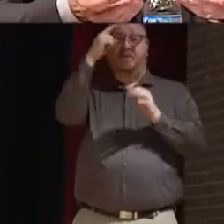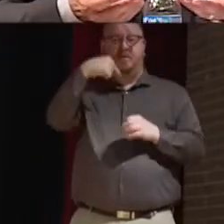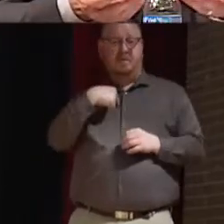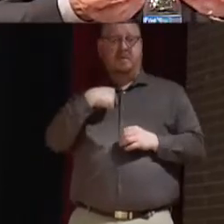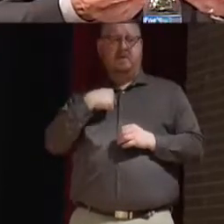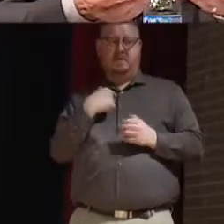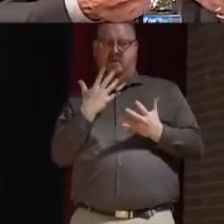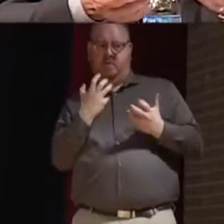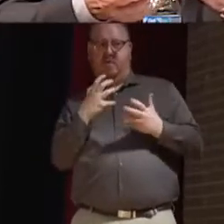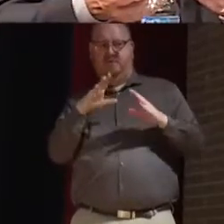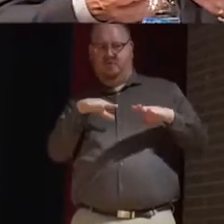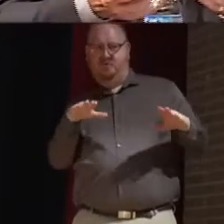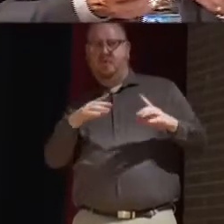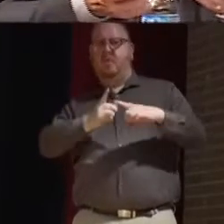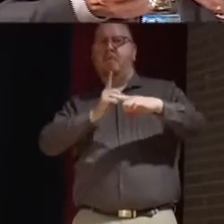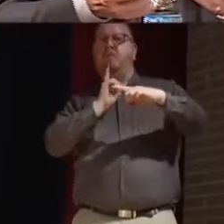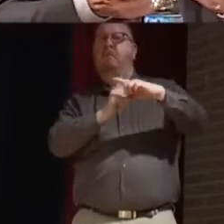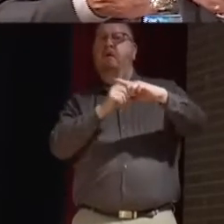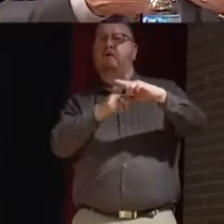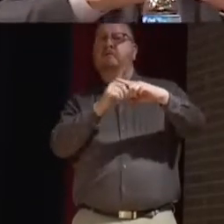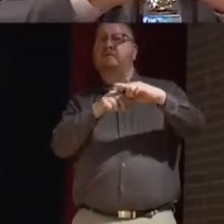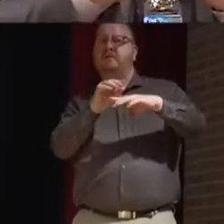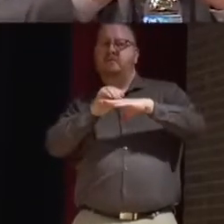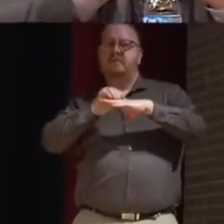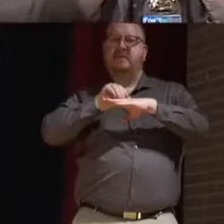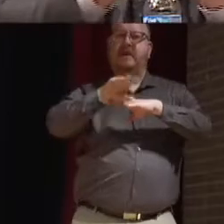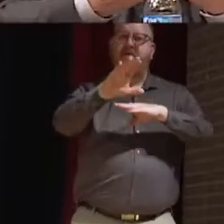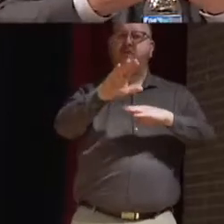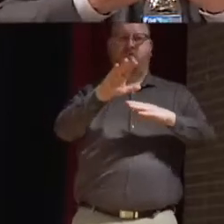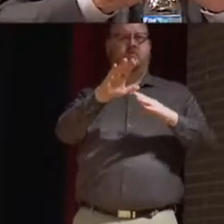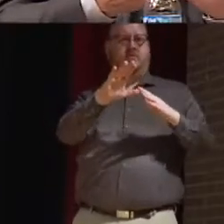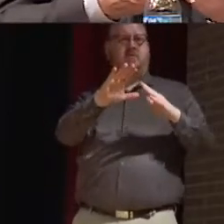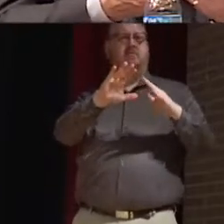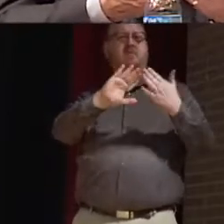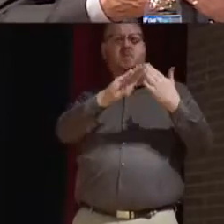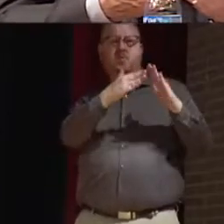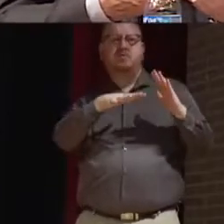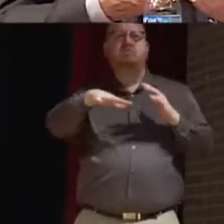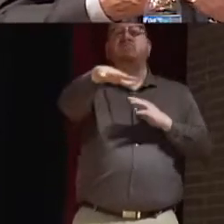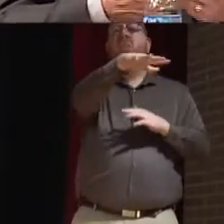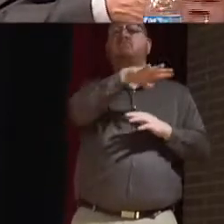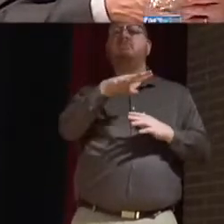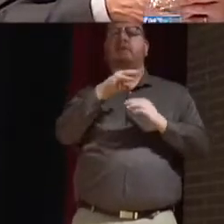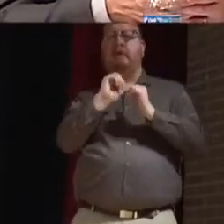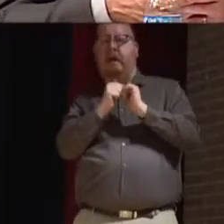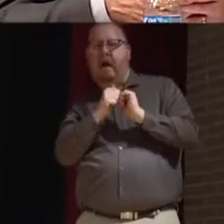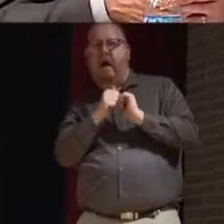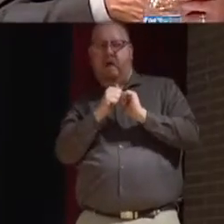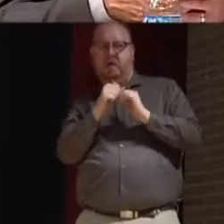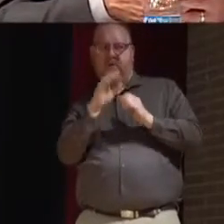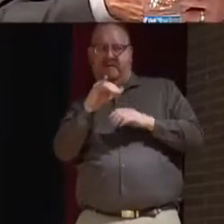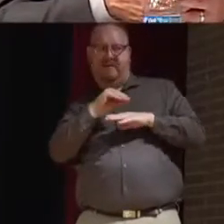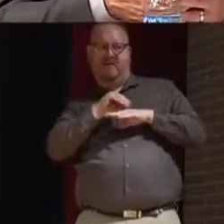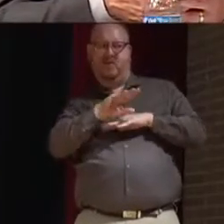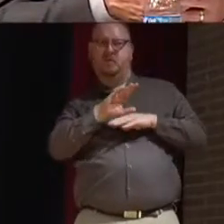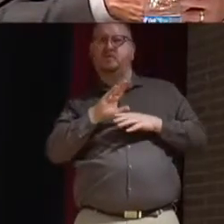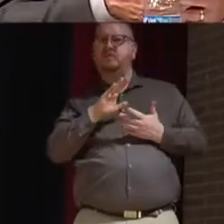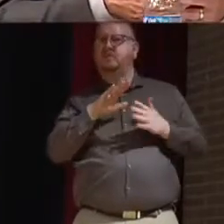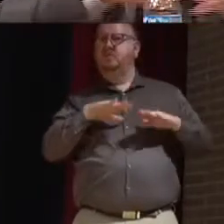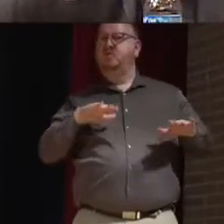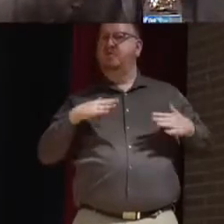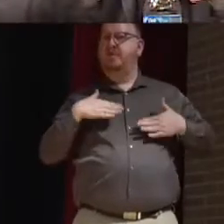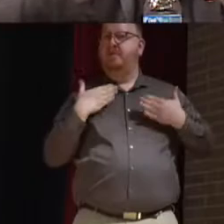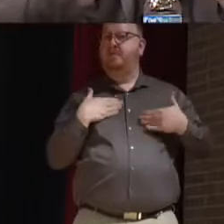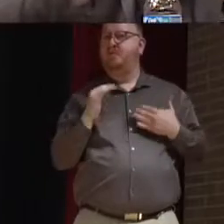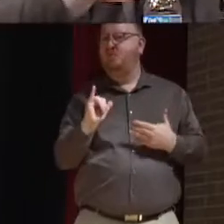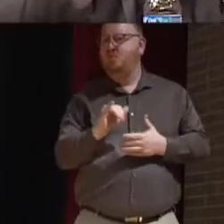to society and find a level of happiness with how they are contributing to their society. And that's really about it. It